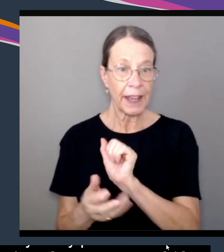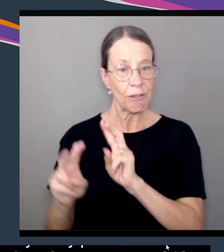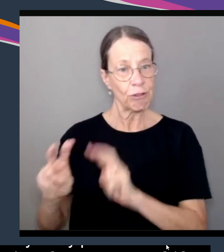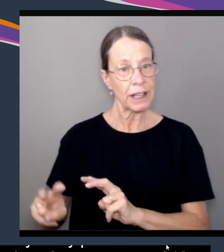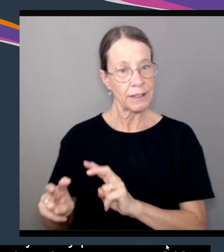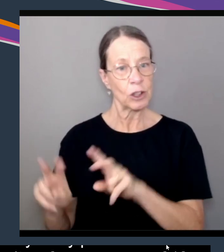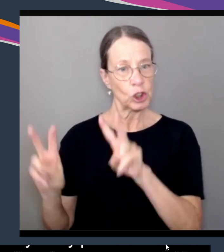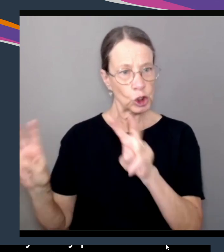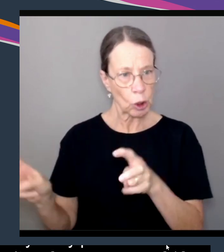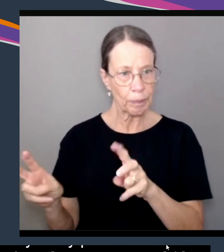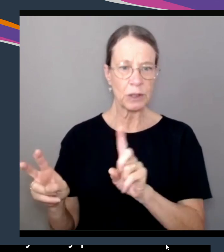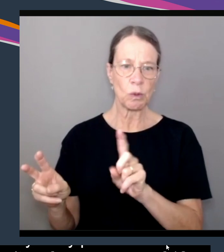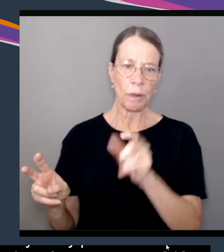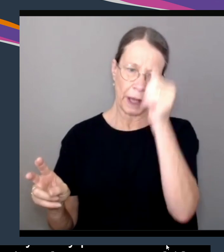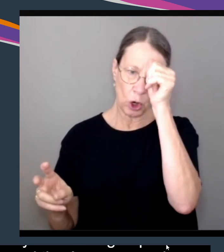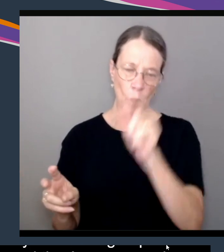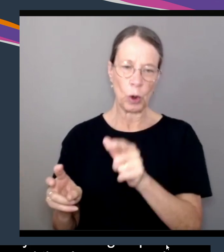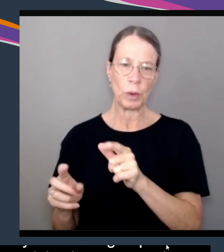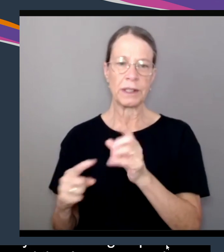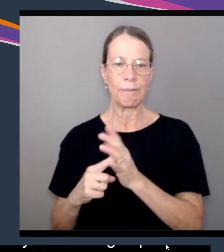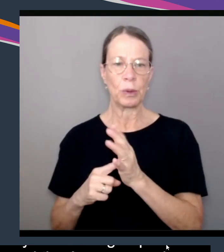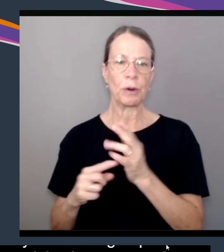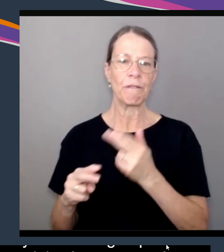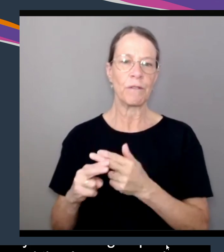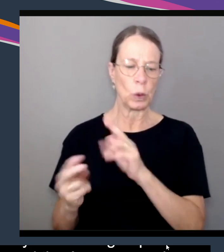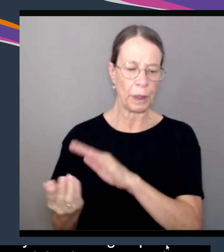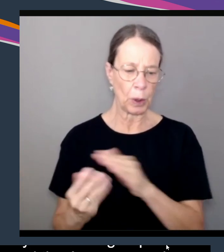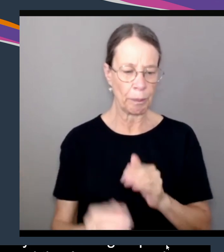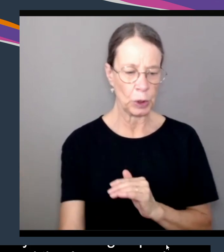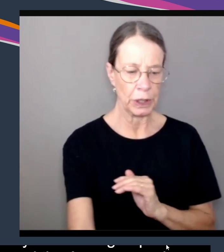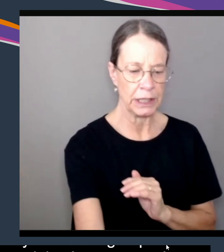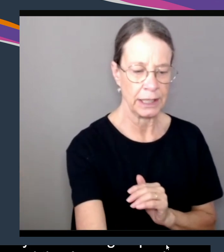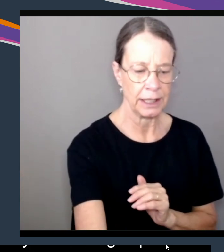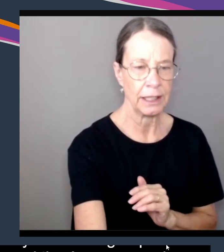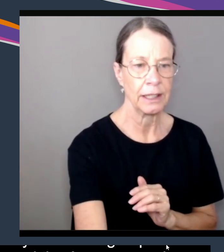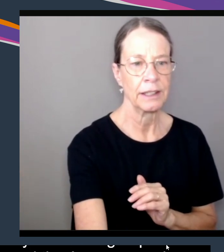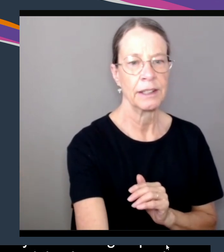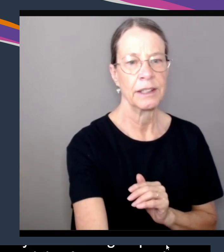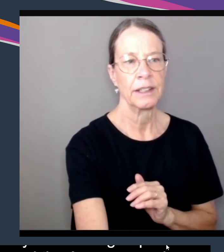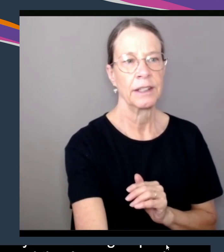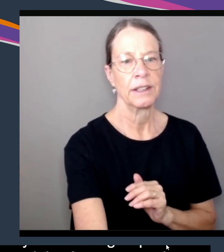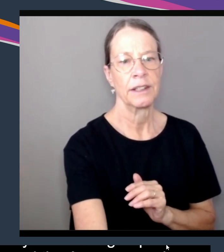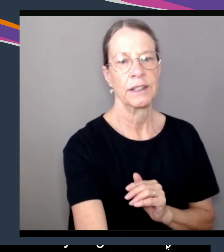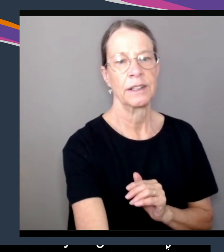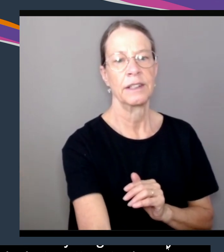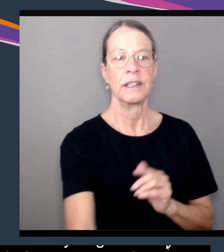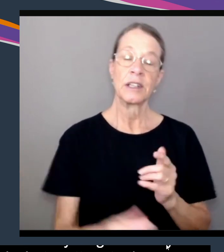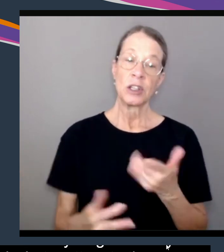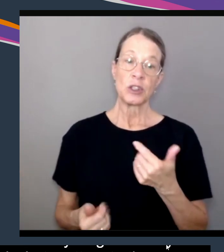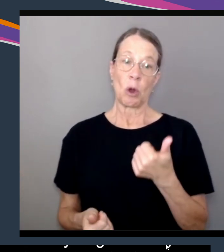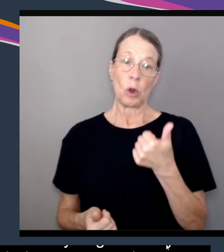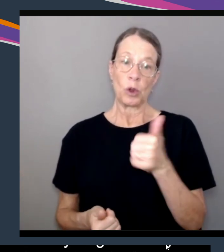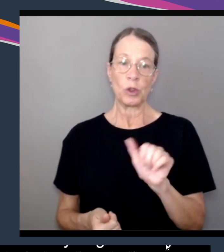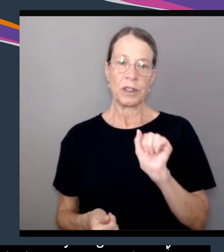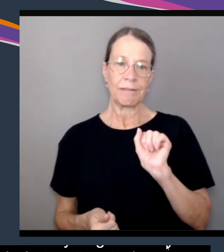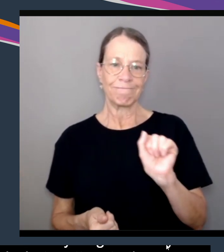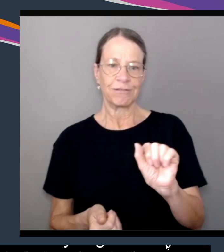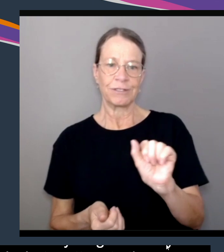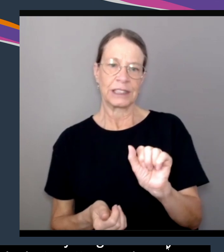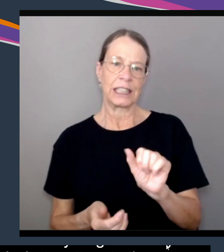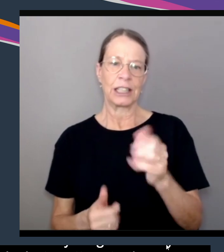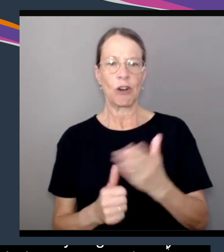community. So shaped by our community reference group and the lived experience experts from our original grant team, we've also built really strong and supportive